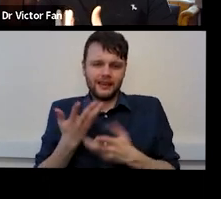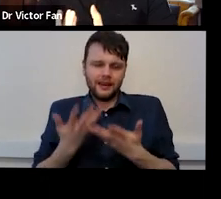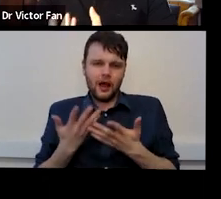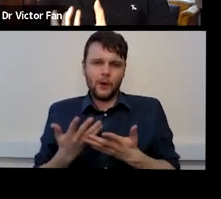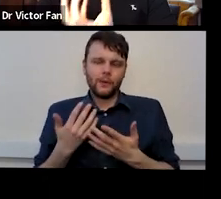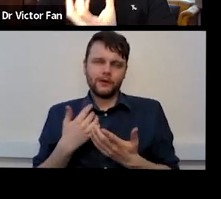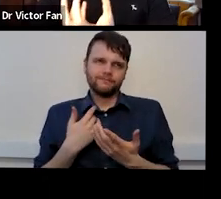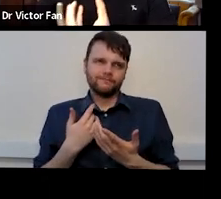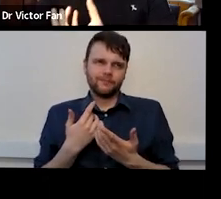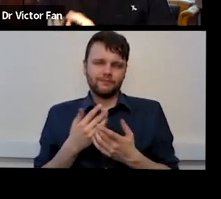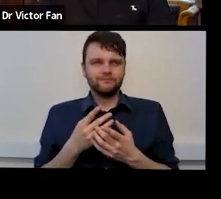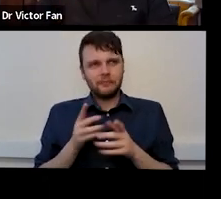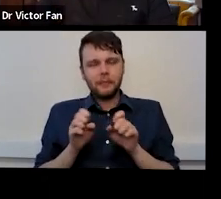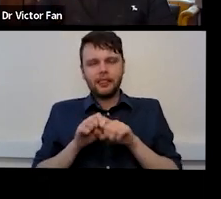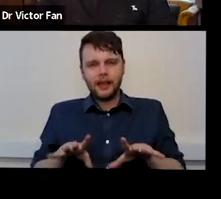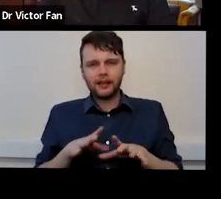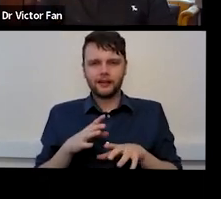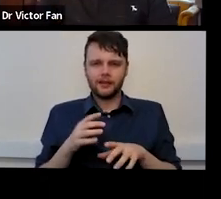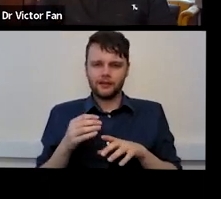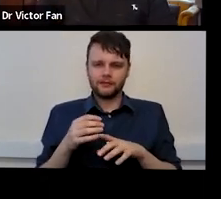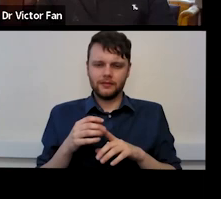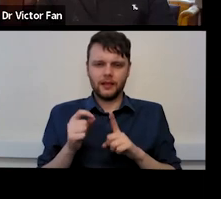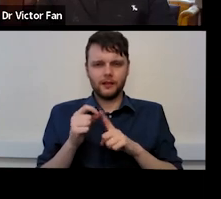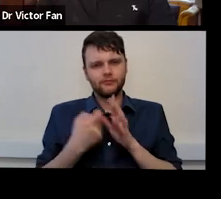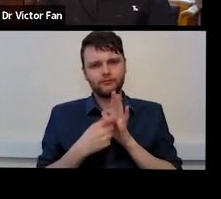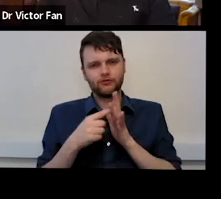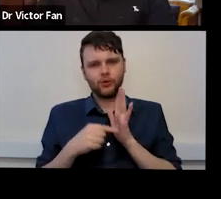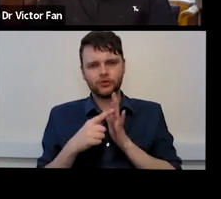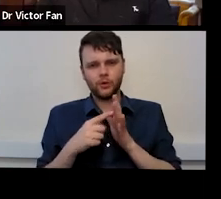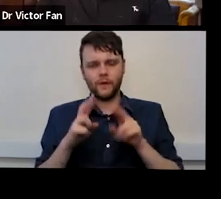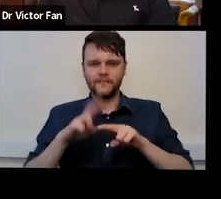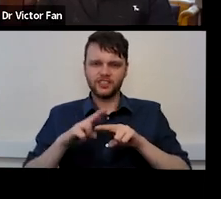could almost associate it with a kind of proto-fascism.